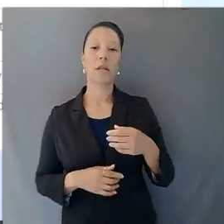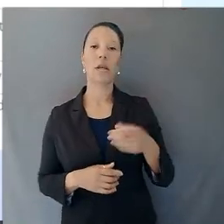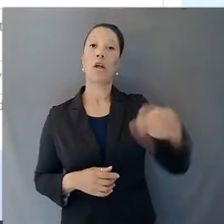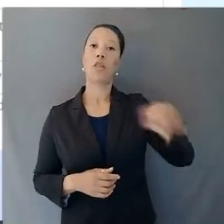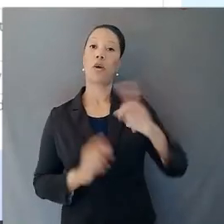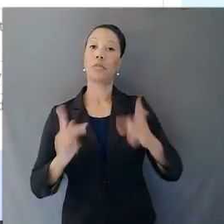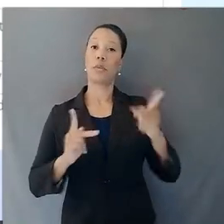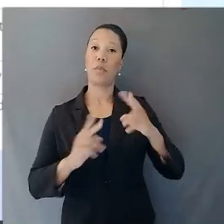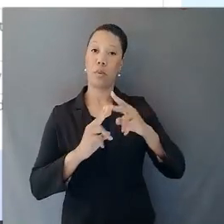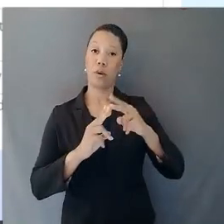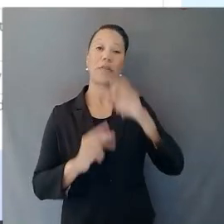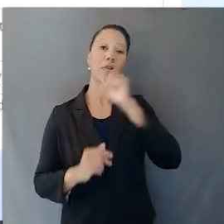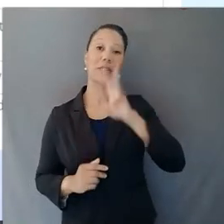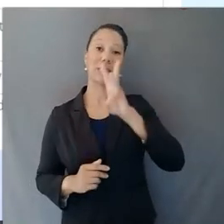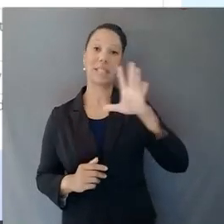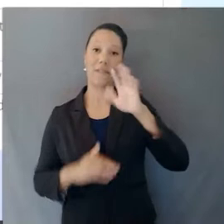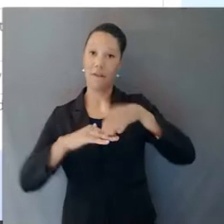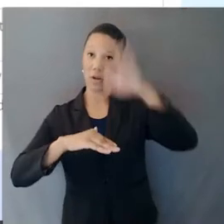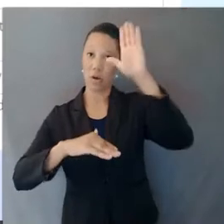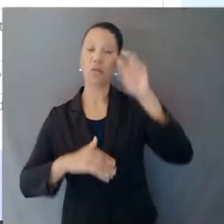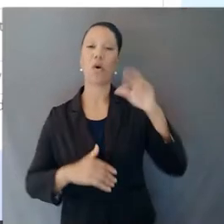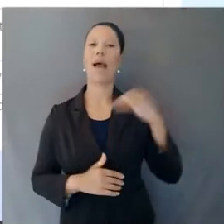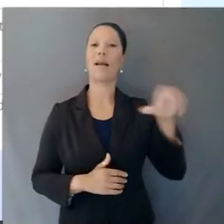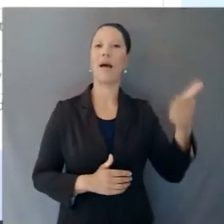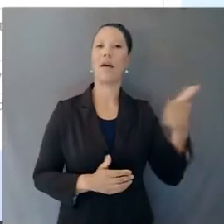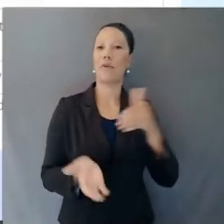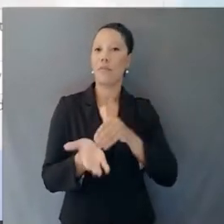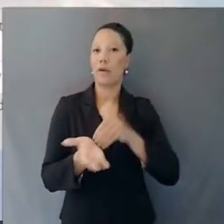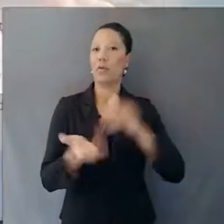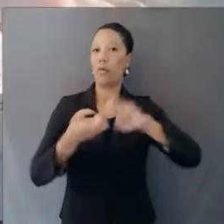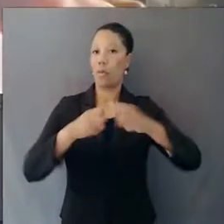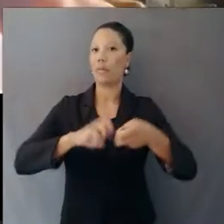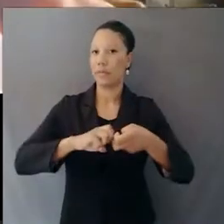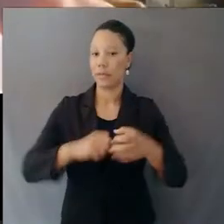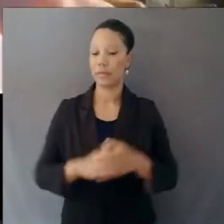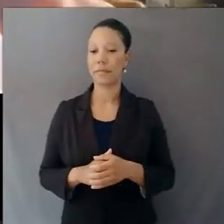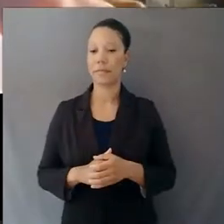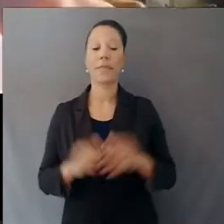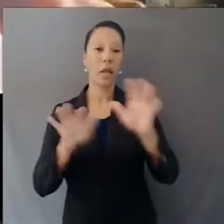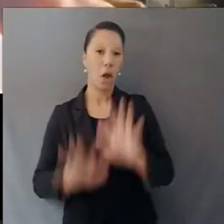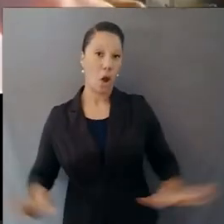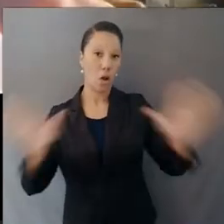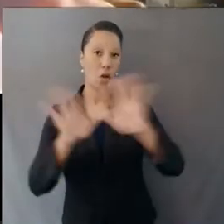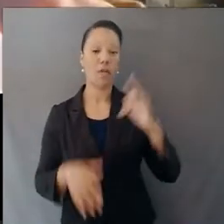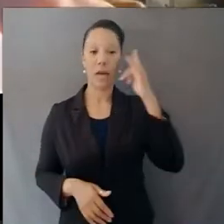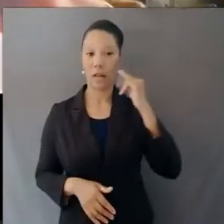65 and over or had underlying health conditions. And across California, there are now